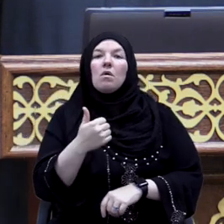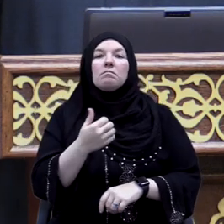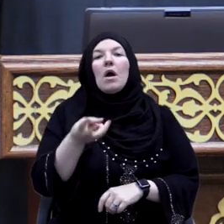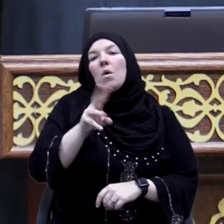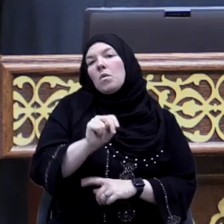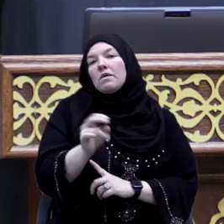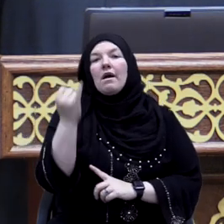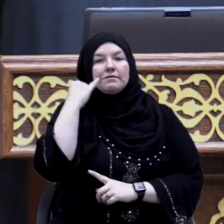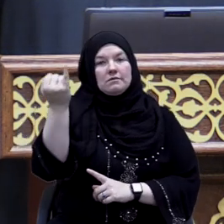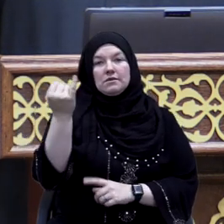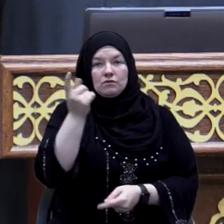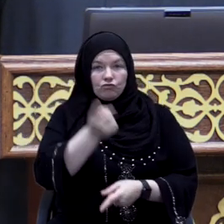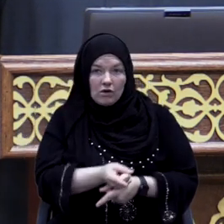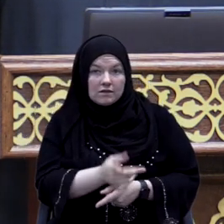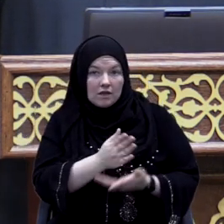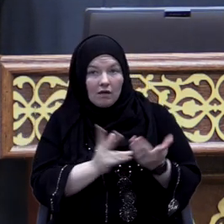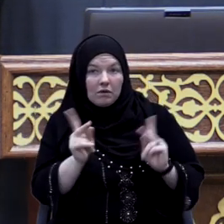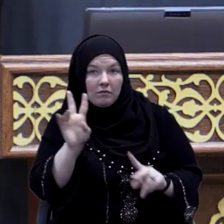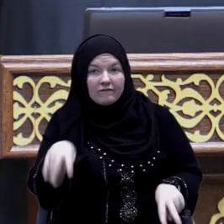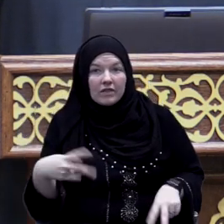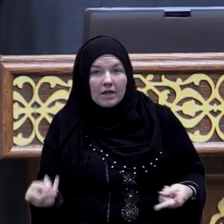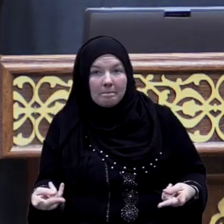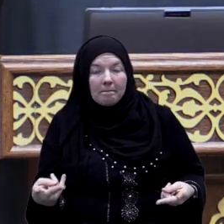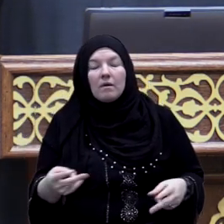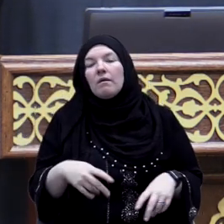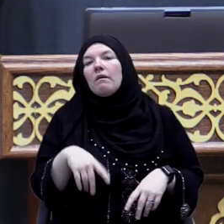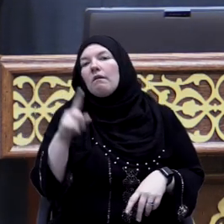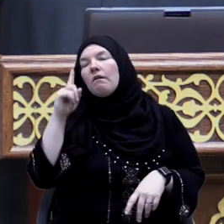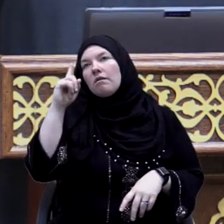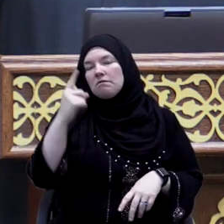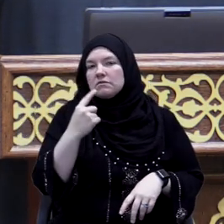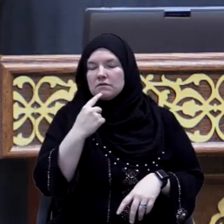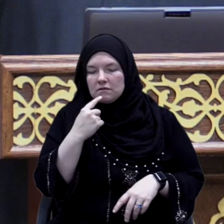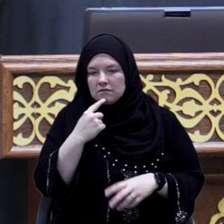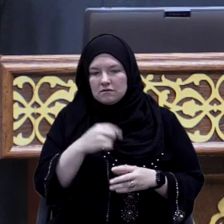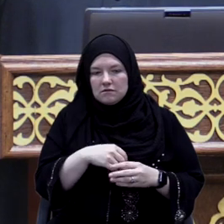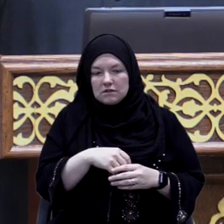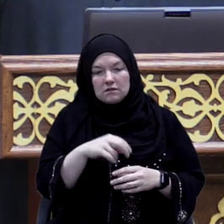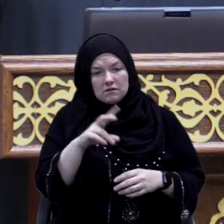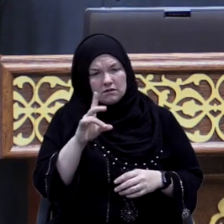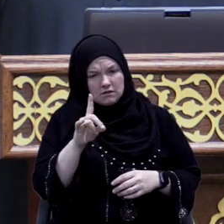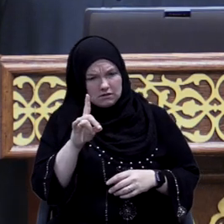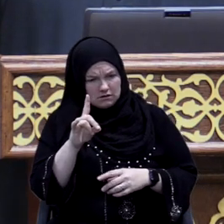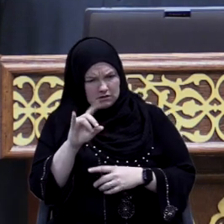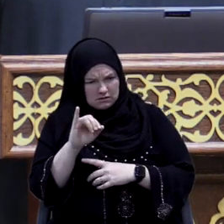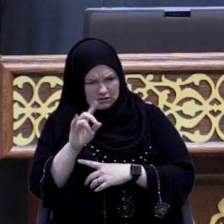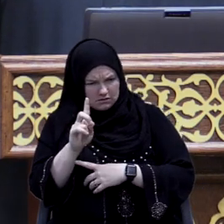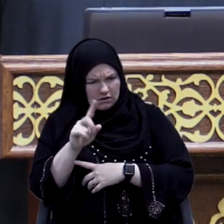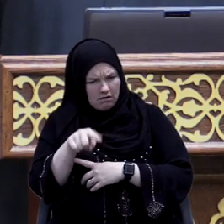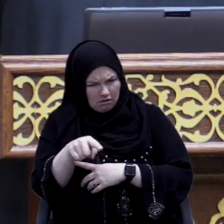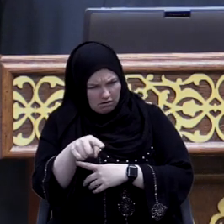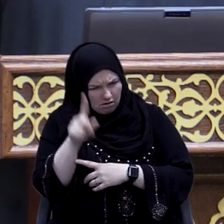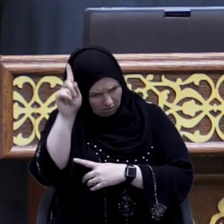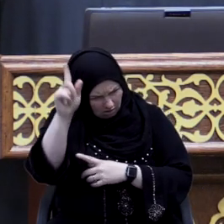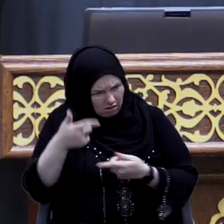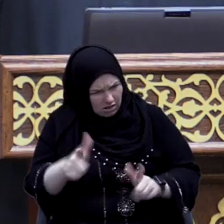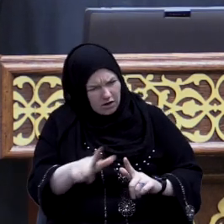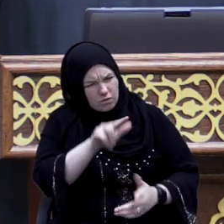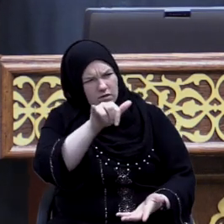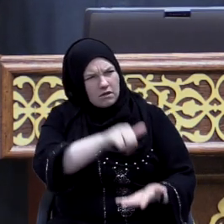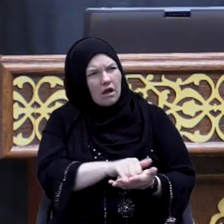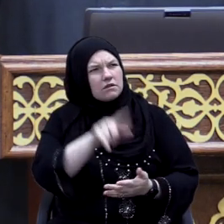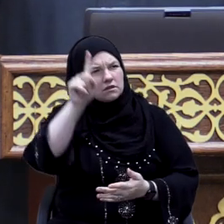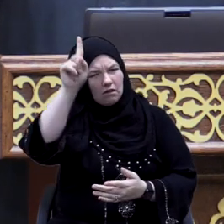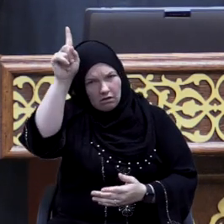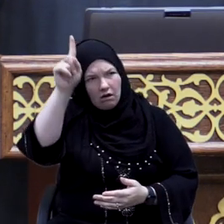interest, right? Then Allah says, say, did Allah permit you to do that? Did Allah give you part of